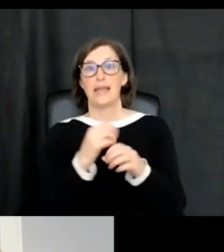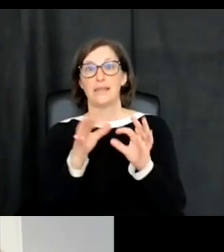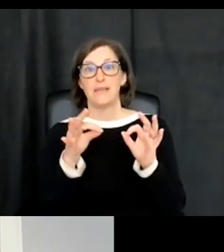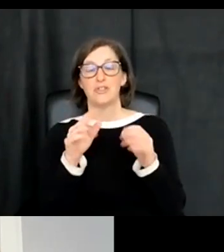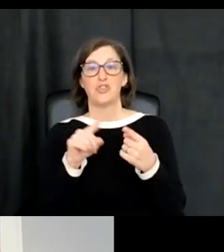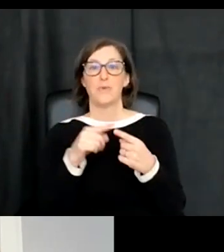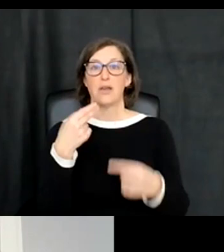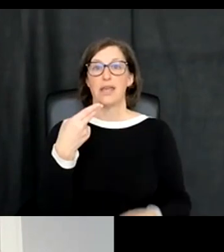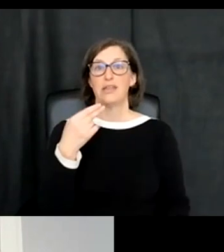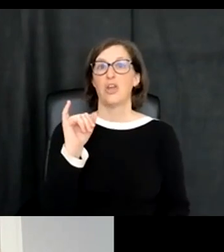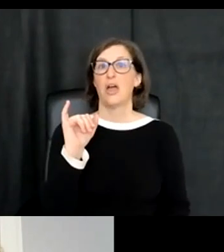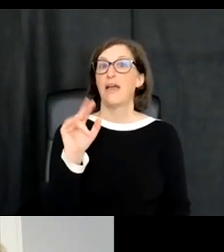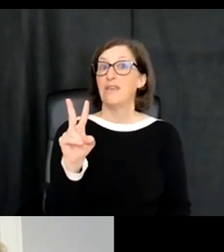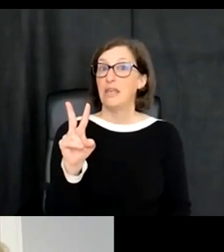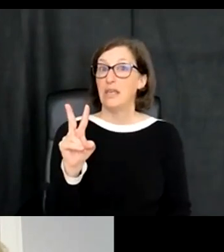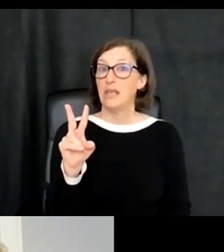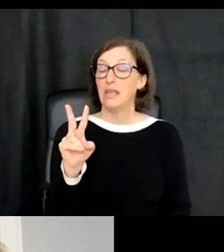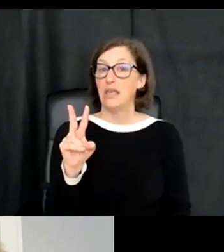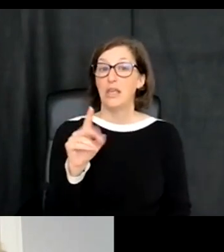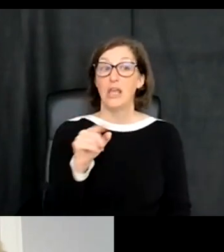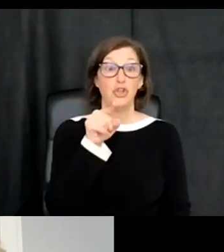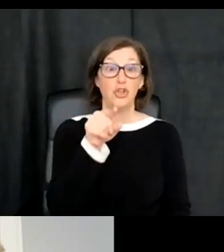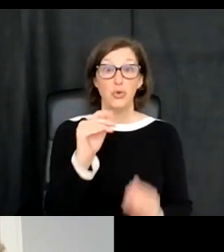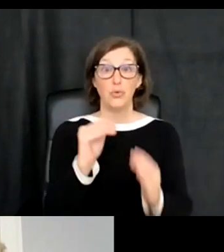know, the U equals U, the, you know,